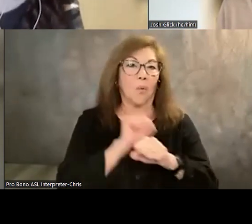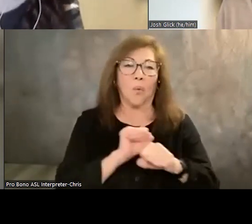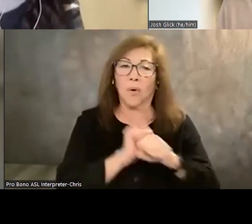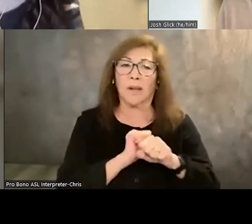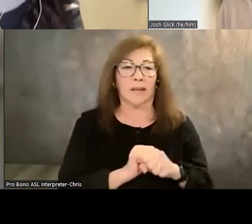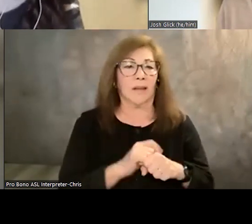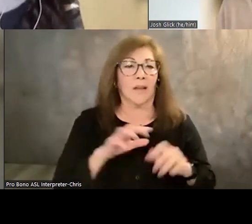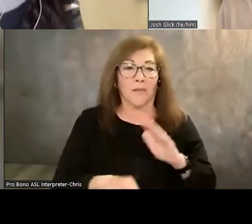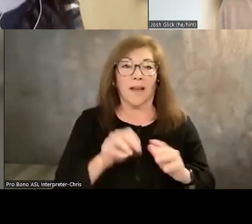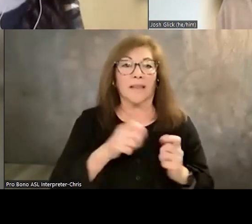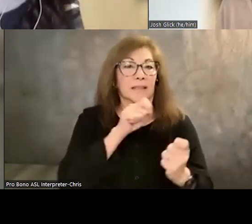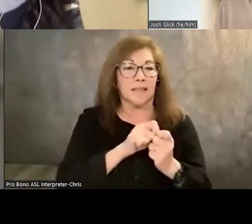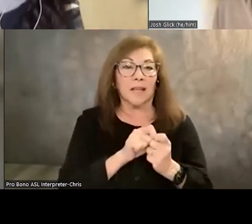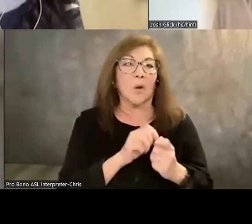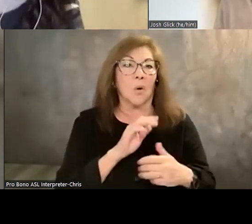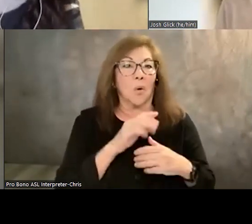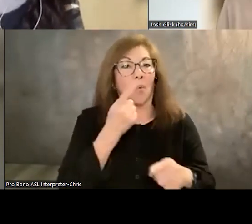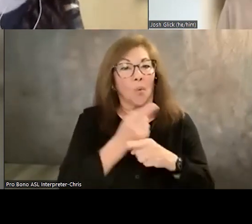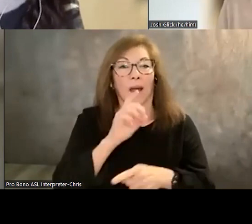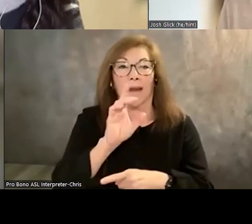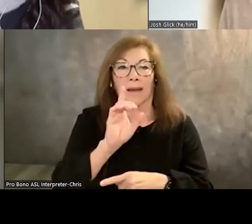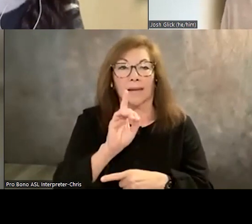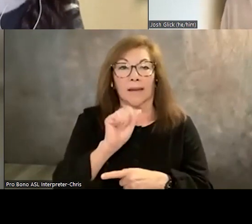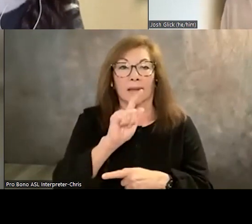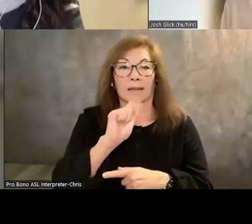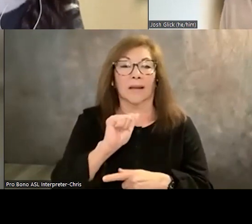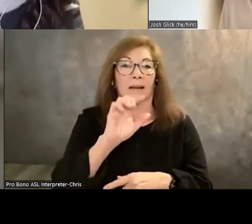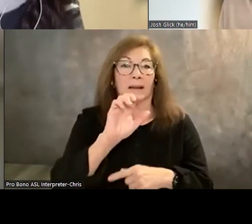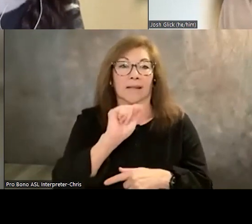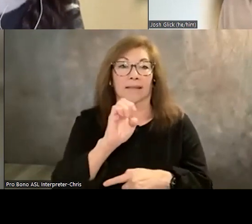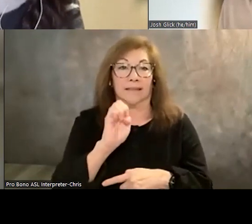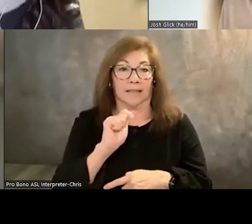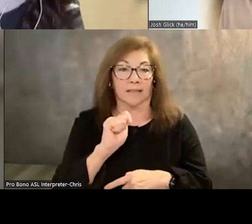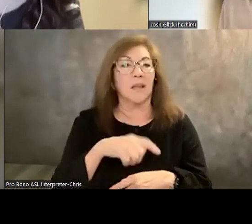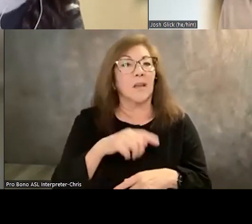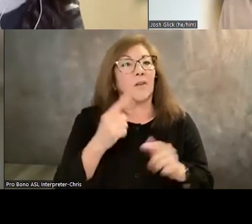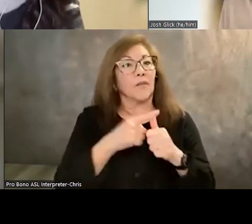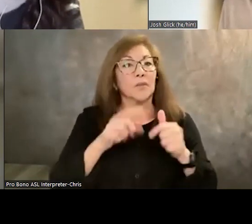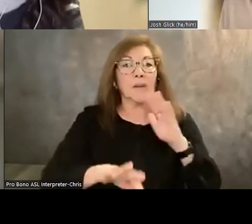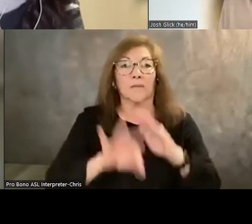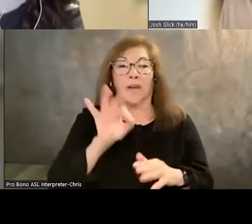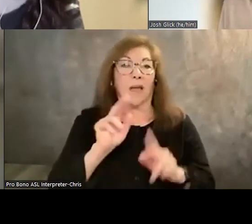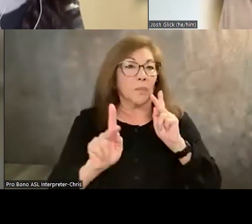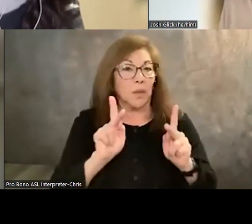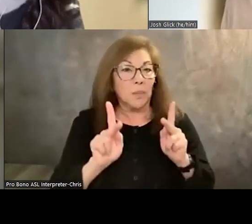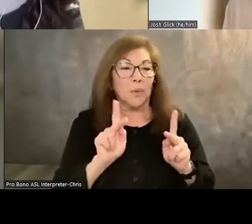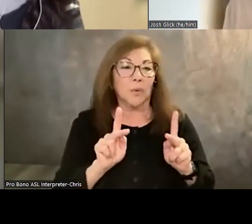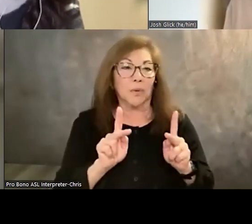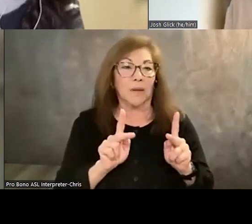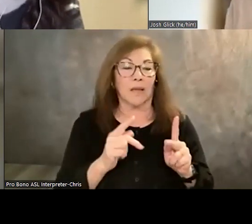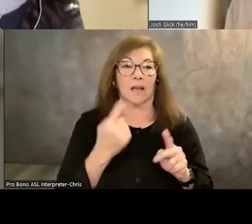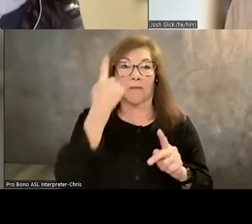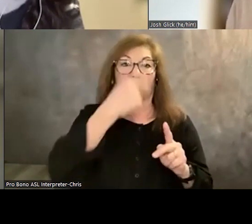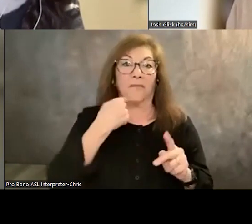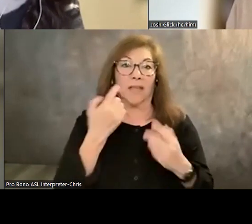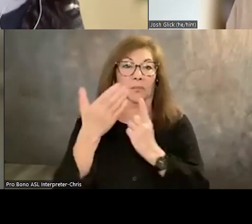the exactly right data set. So first off, we had to find, you know, people who the face veil,